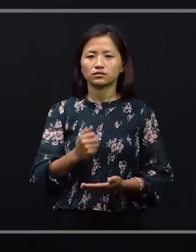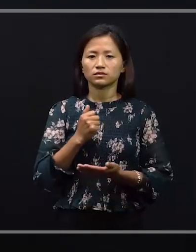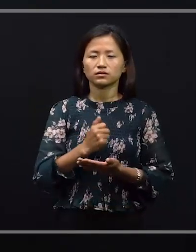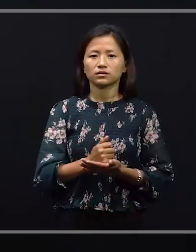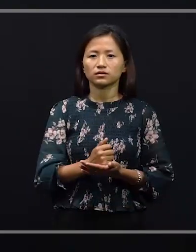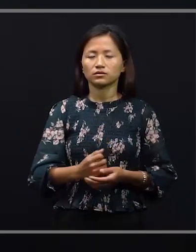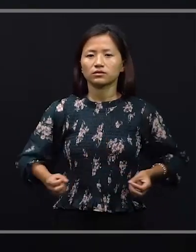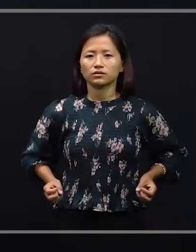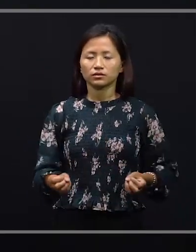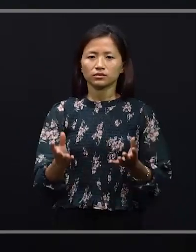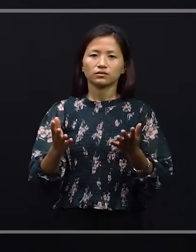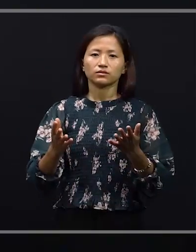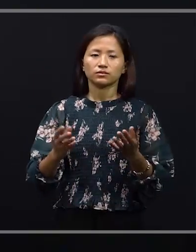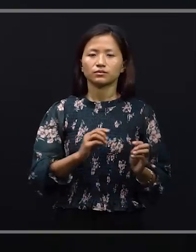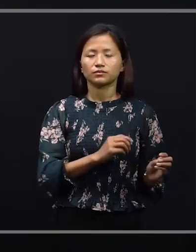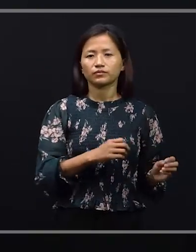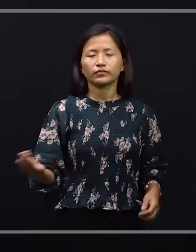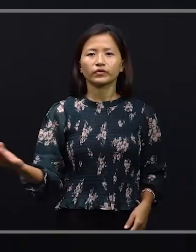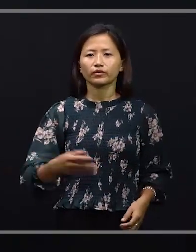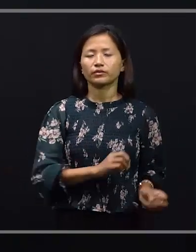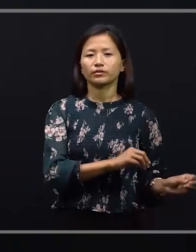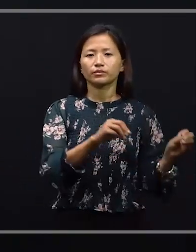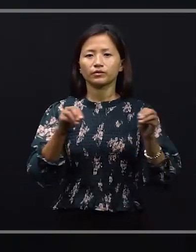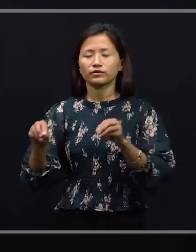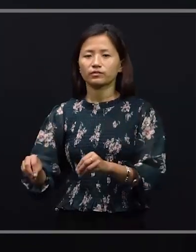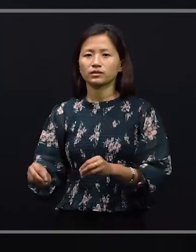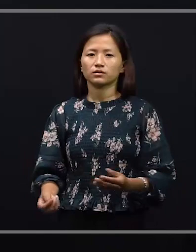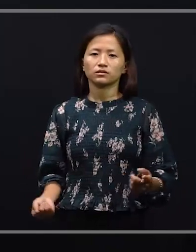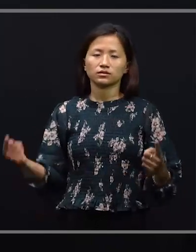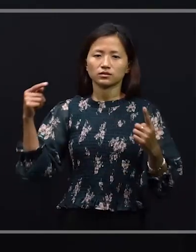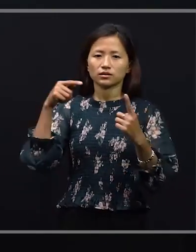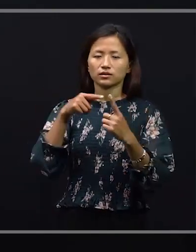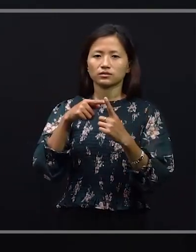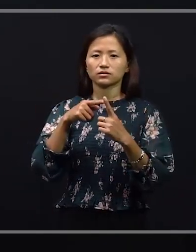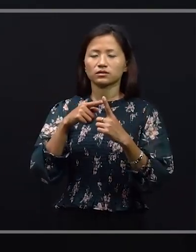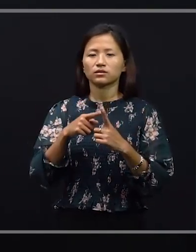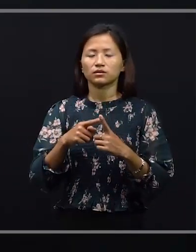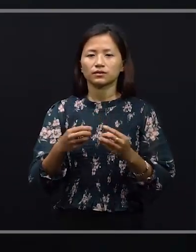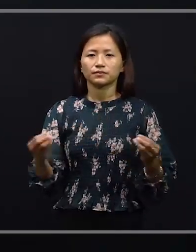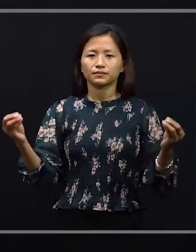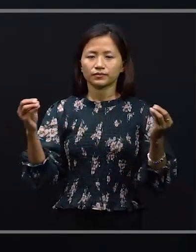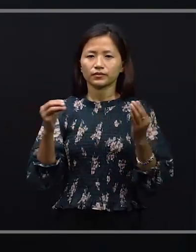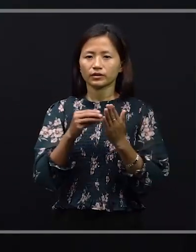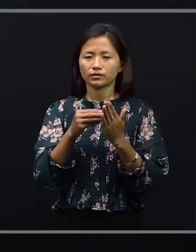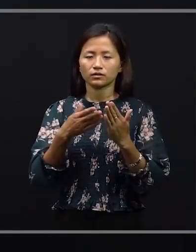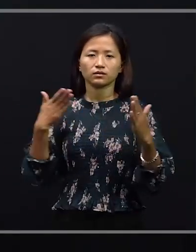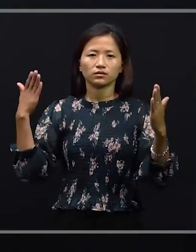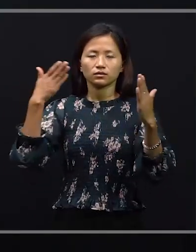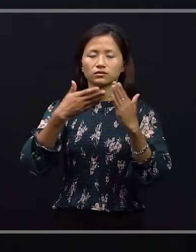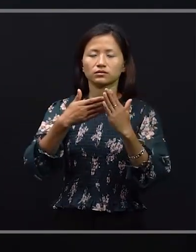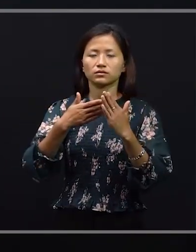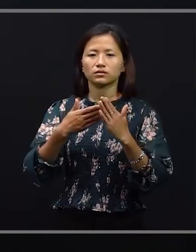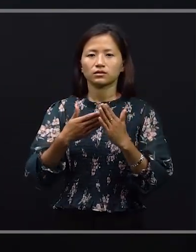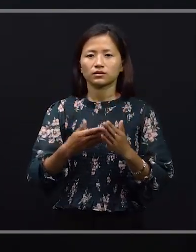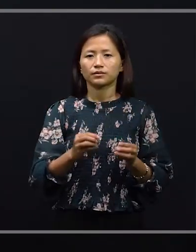for a new movement, a movement that is against the British government. And that movement is called as the